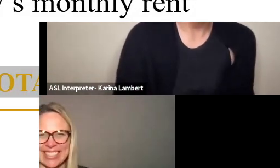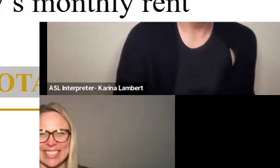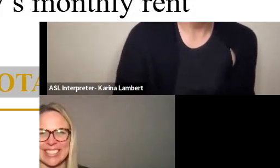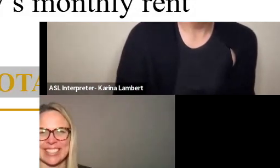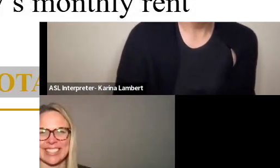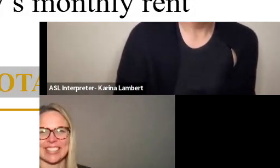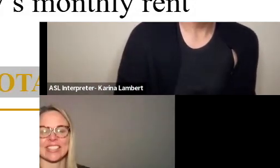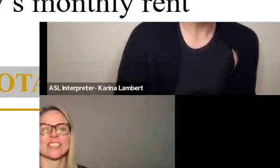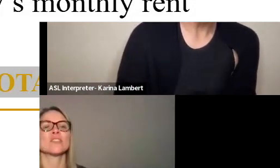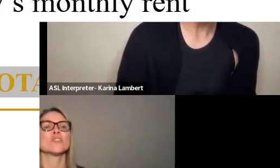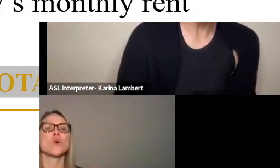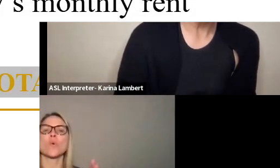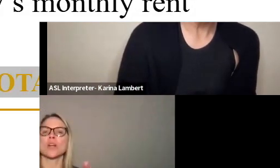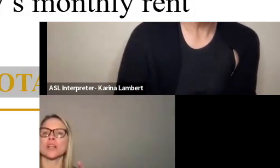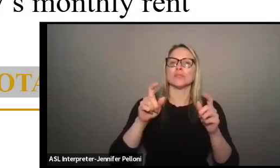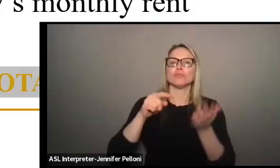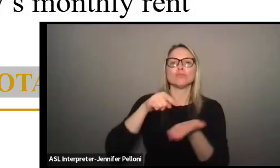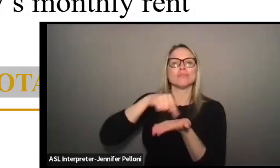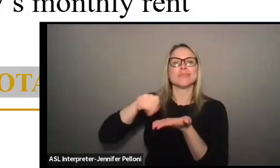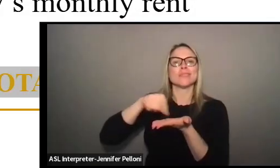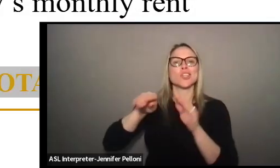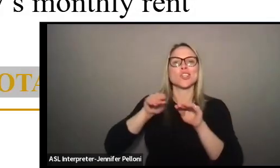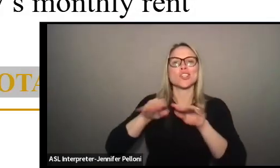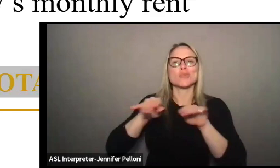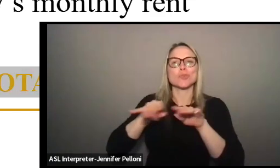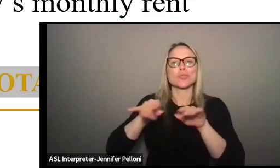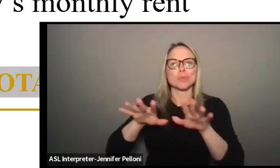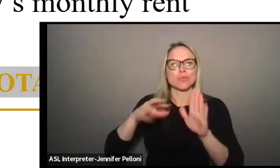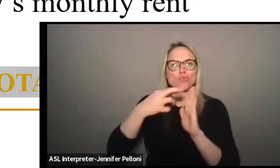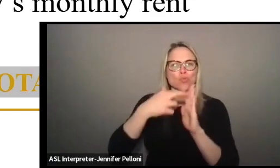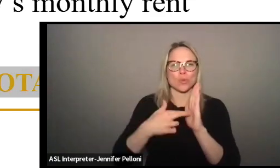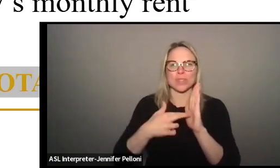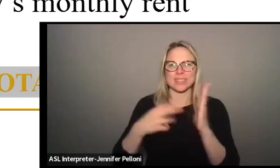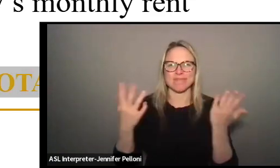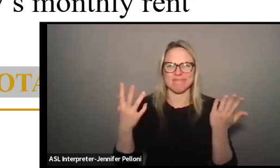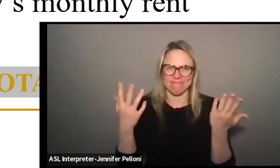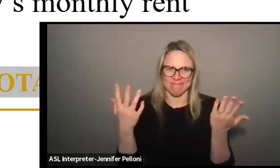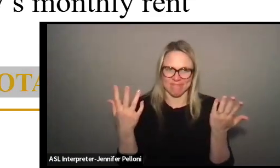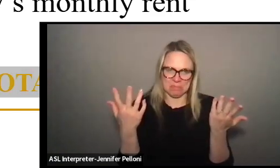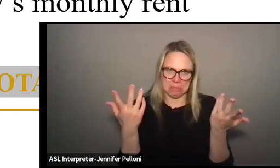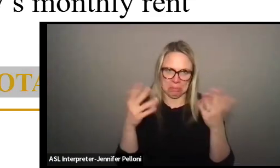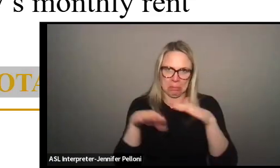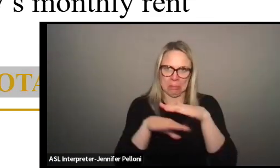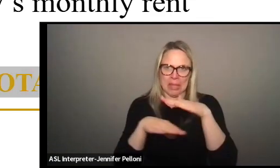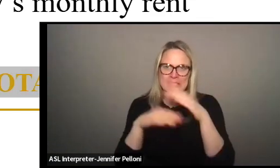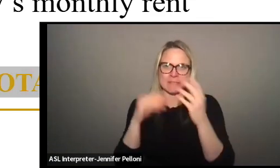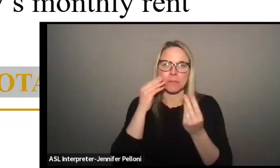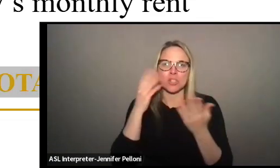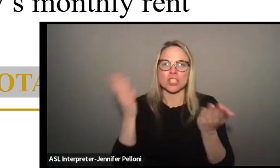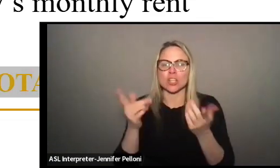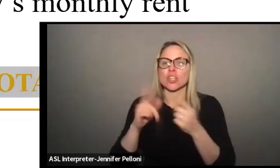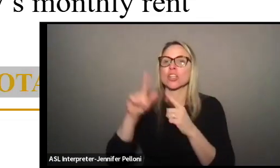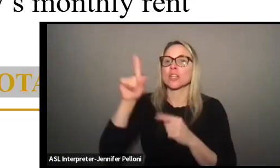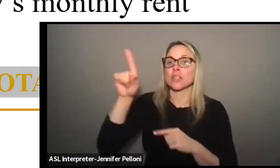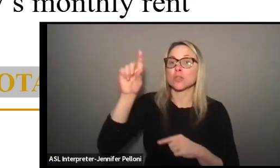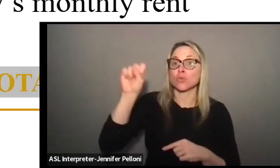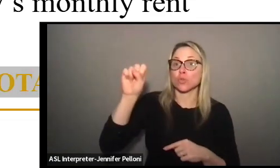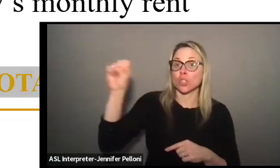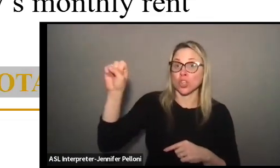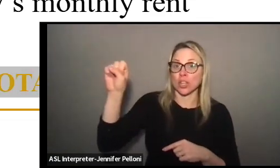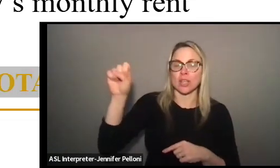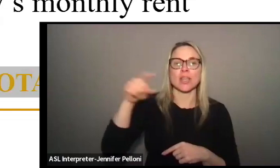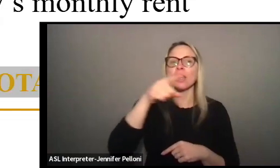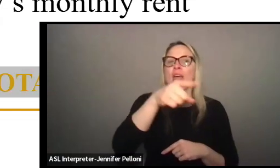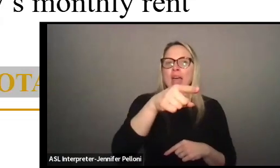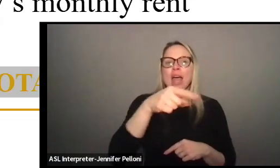So disbursement rules, there's nothing basic here. Social Security, and I didn't update